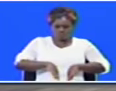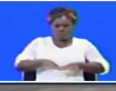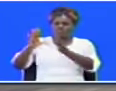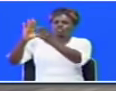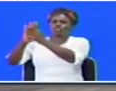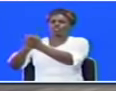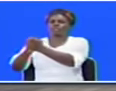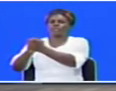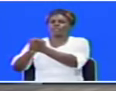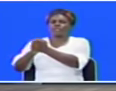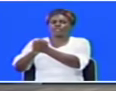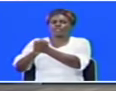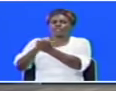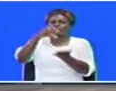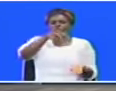are?